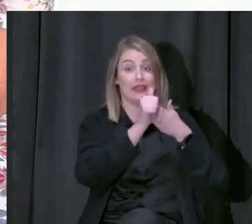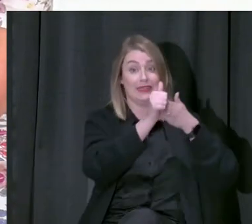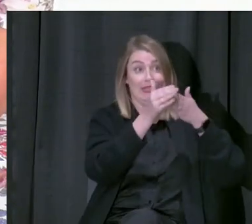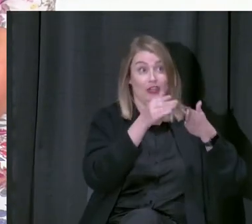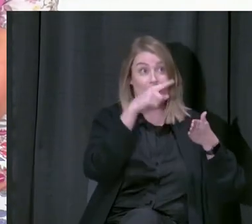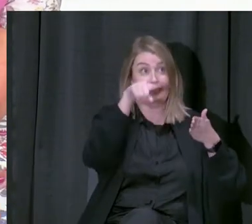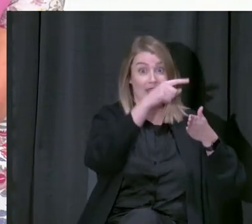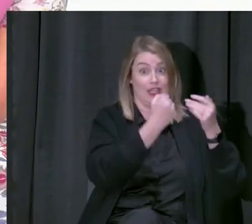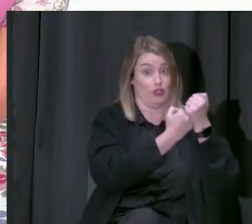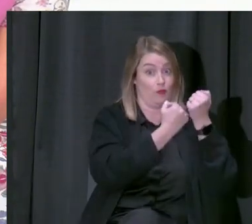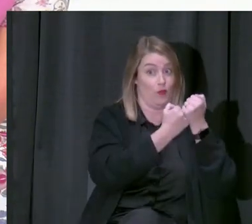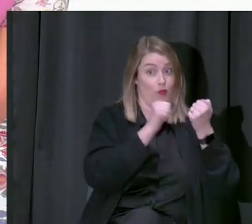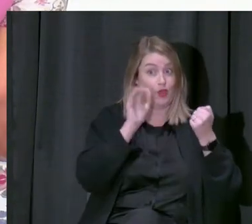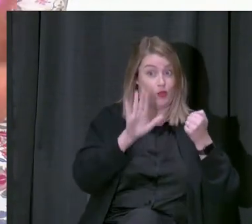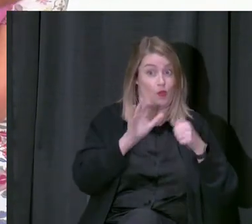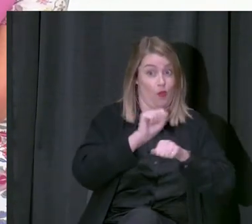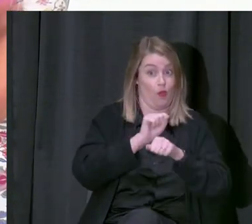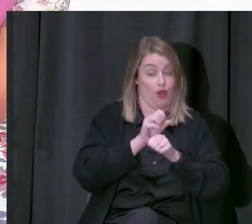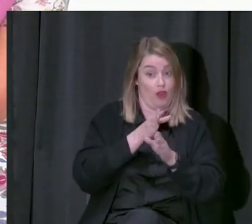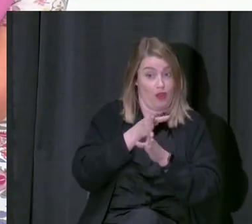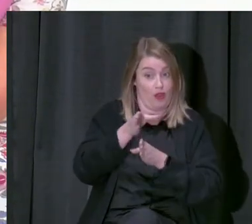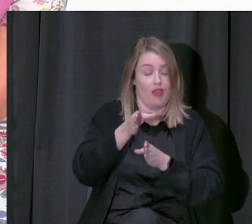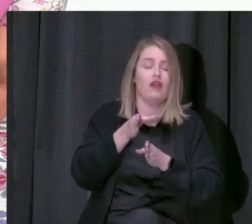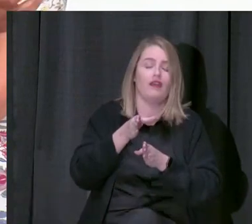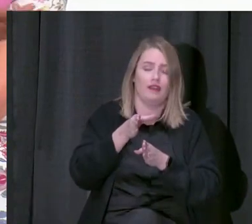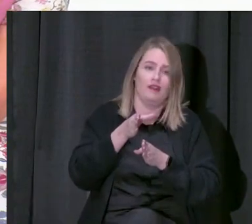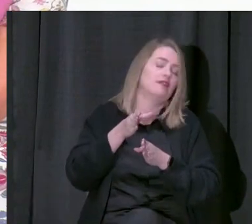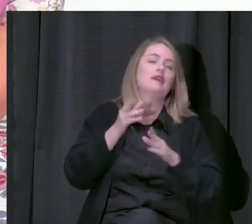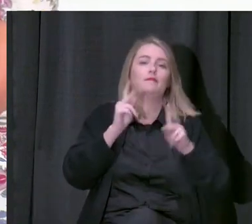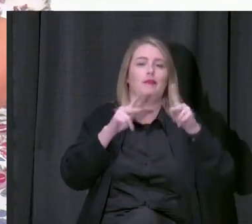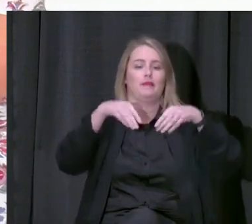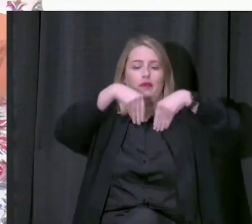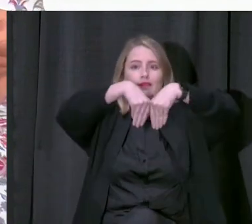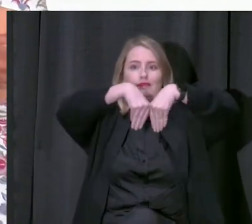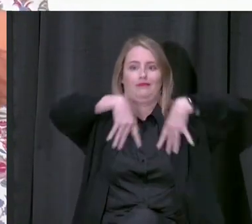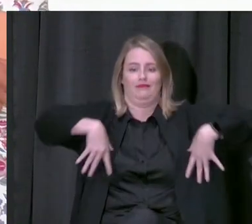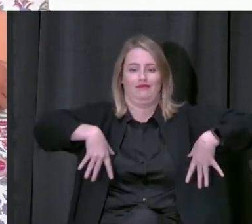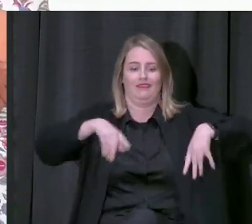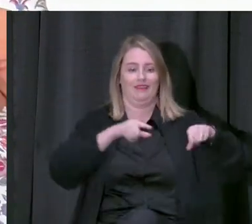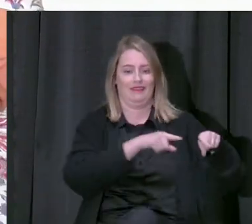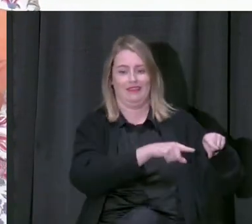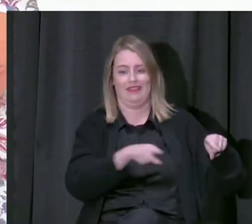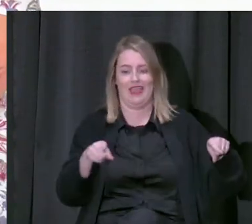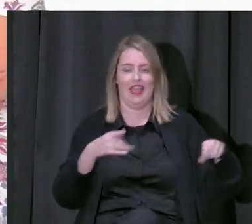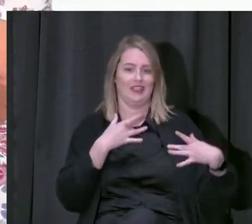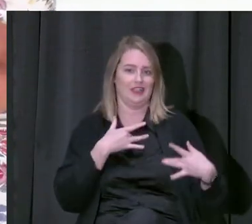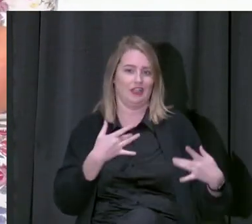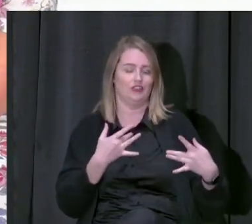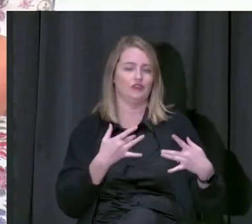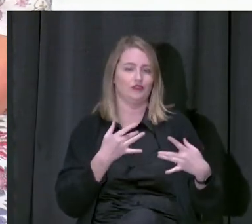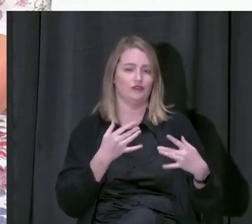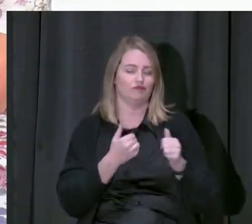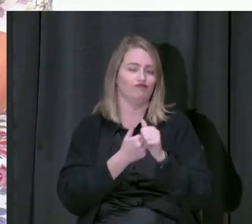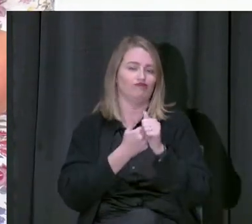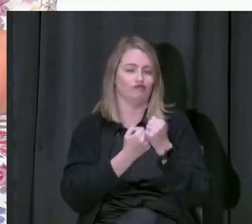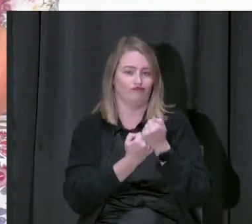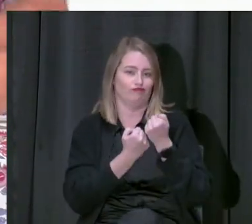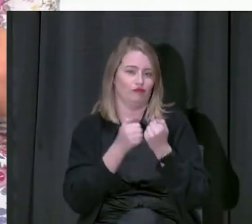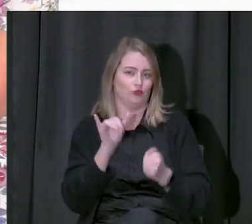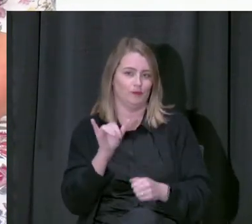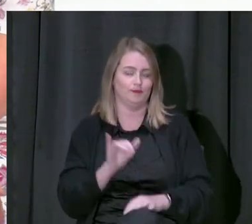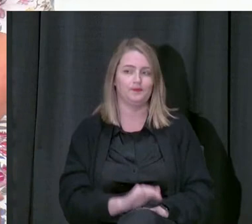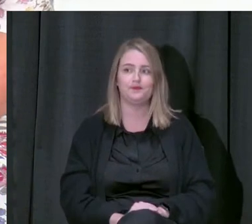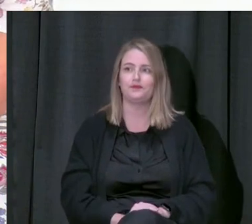the work you're doing, then the people below tend to So I remember going